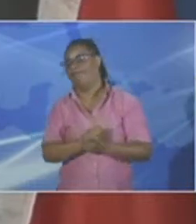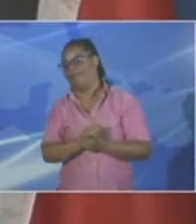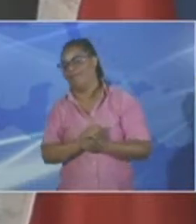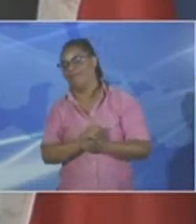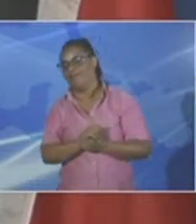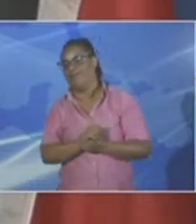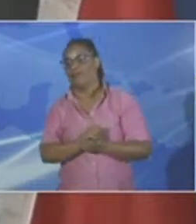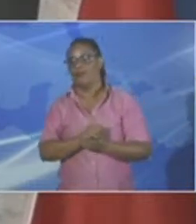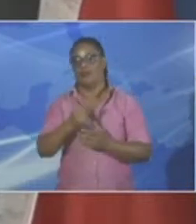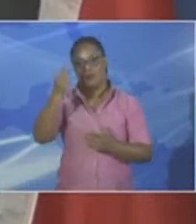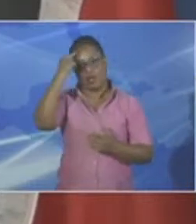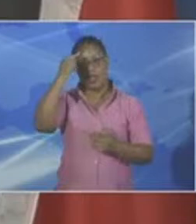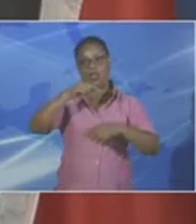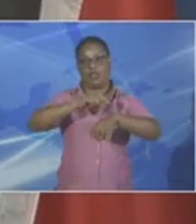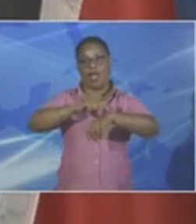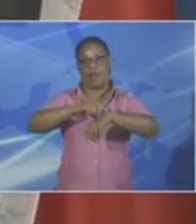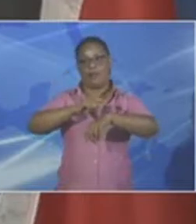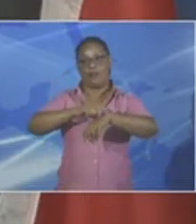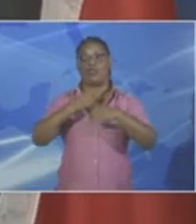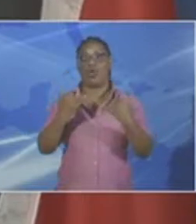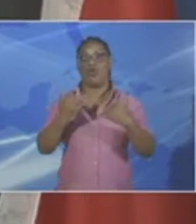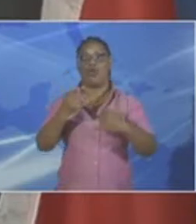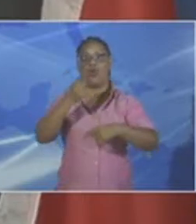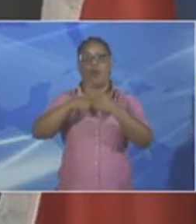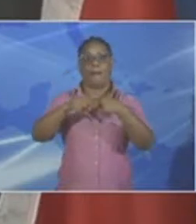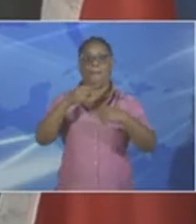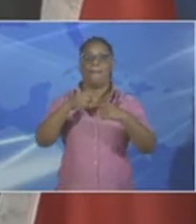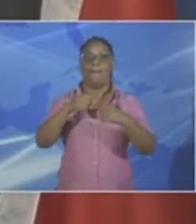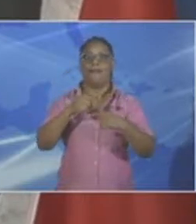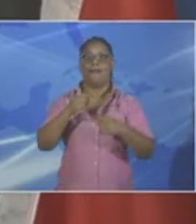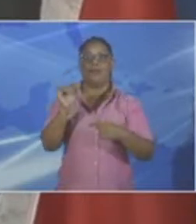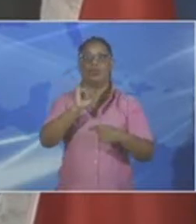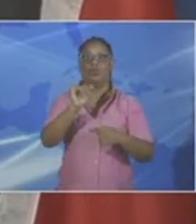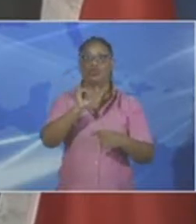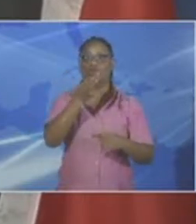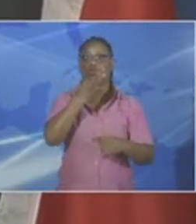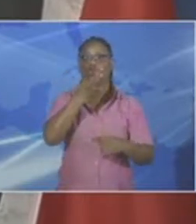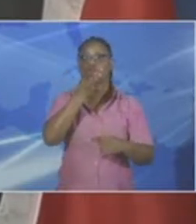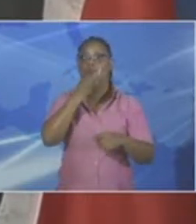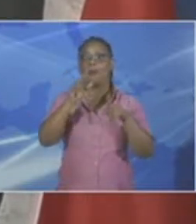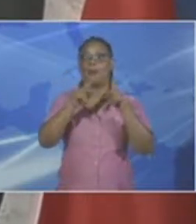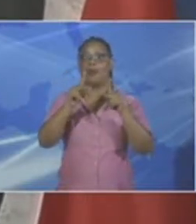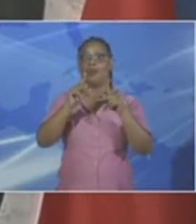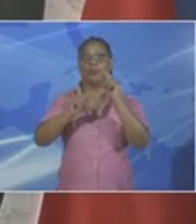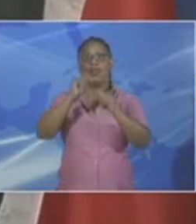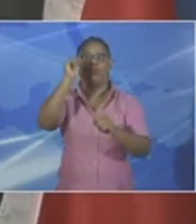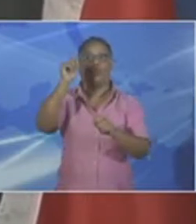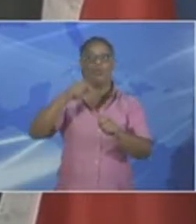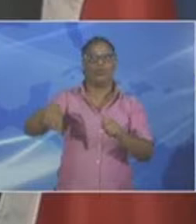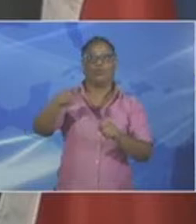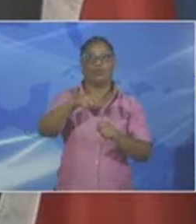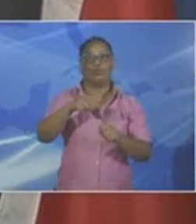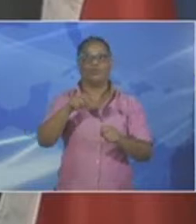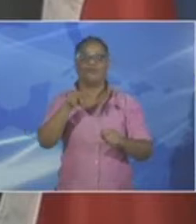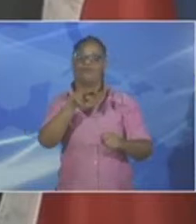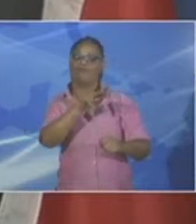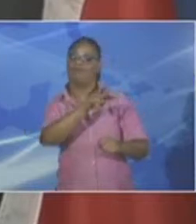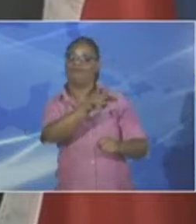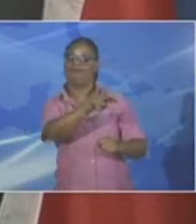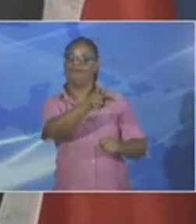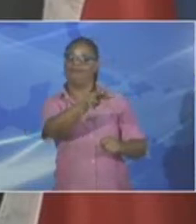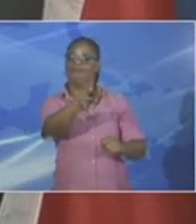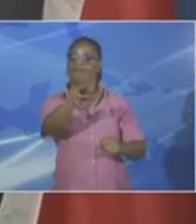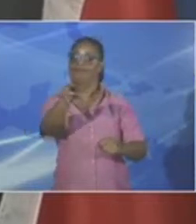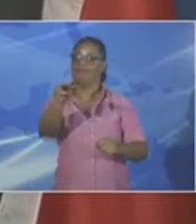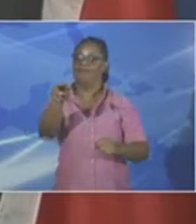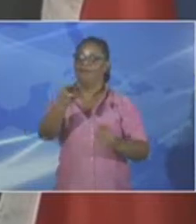will come soon, when the people of Trinidad and Tobago would make a special acknowledgement to those people in